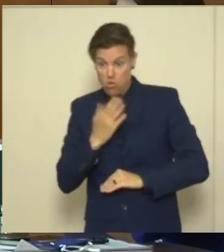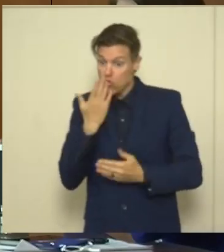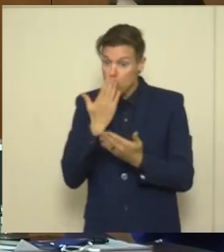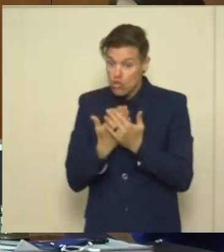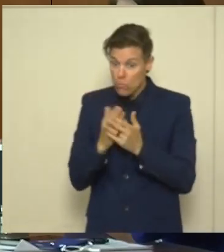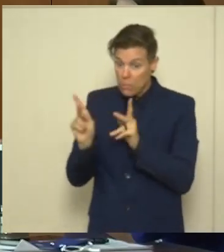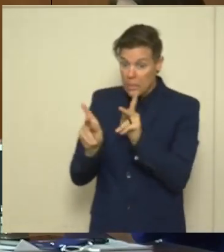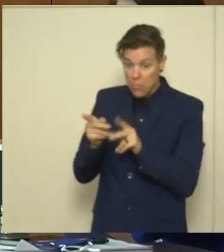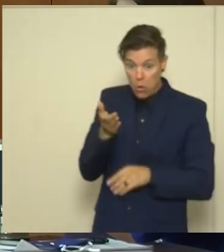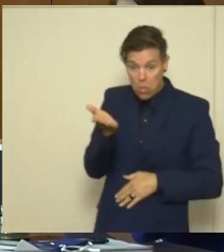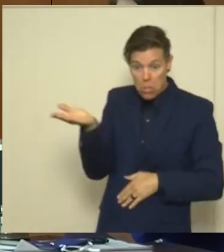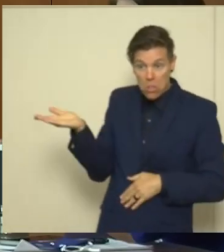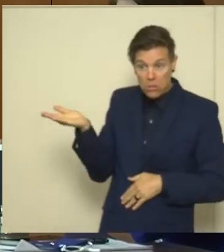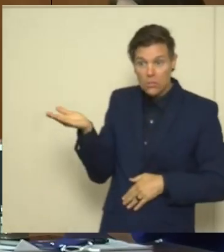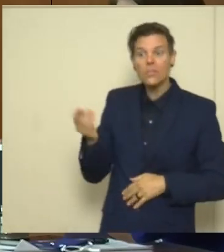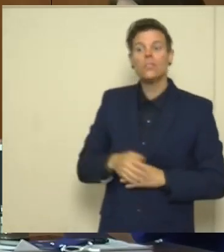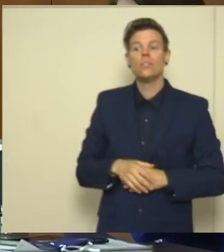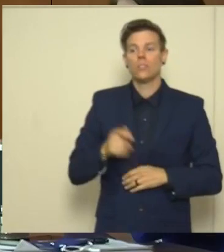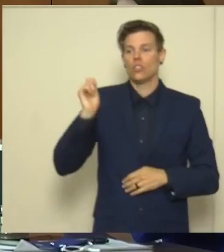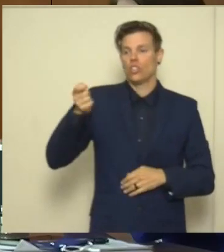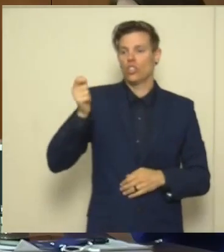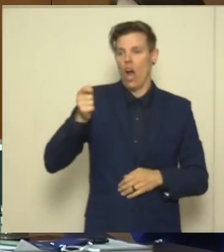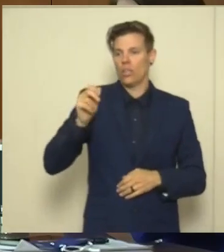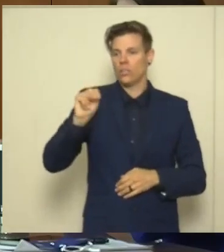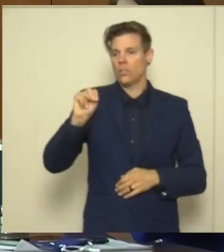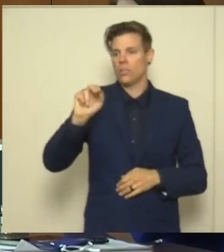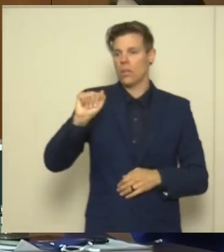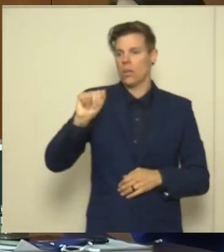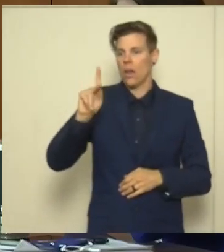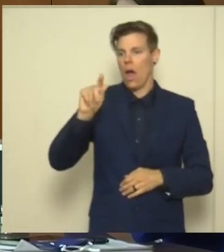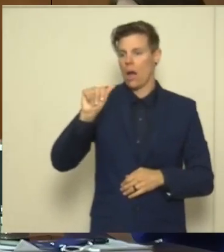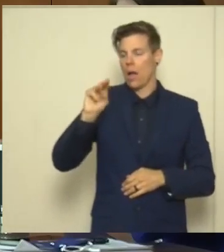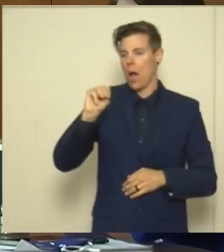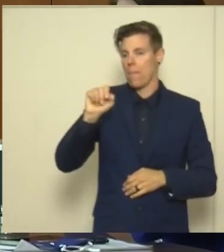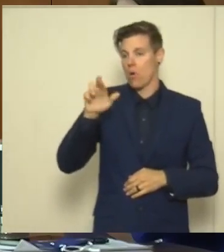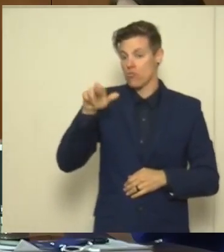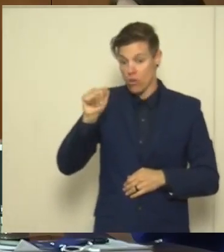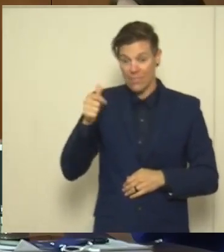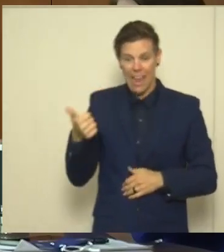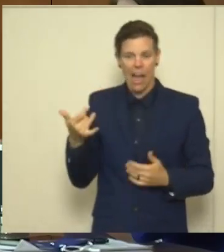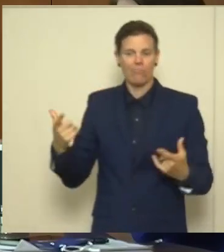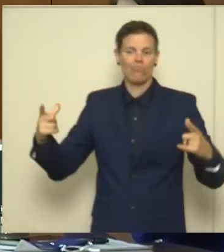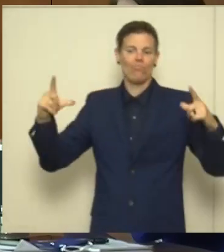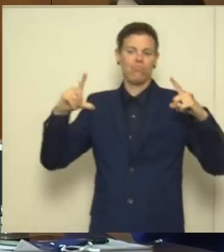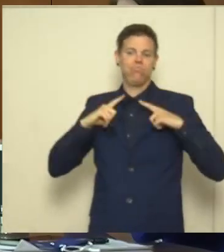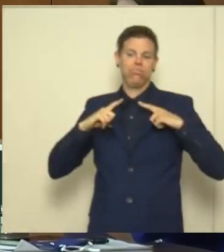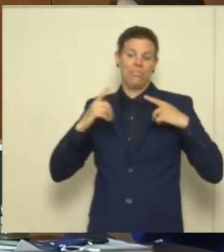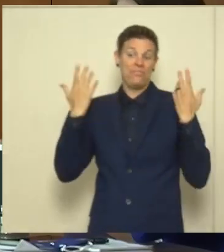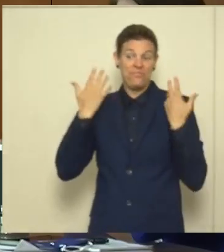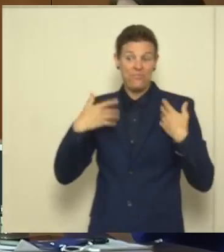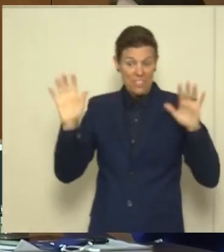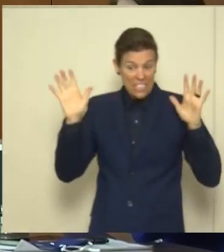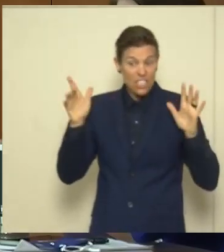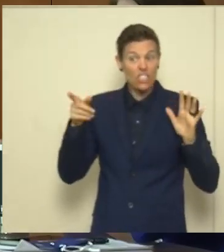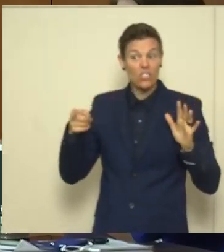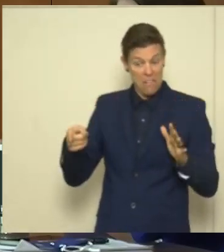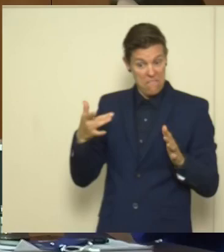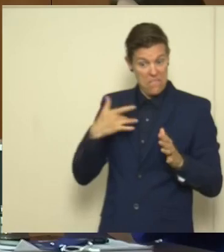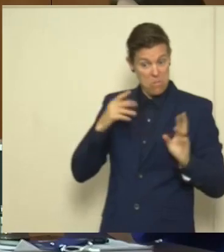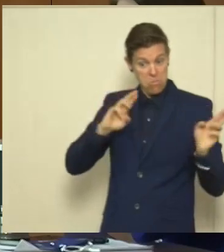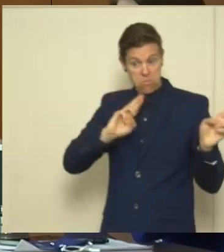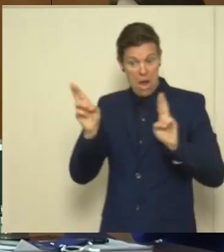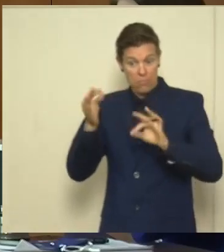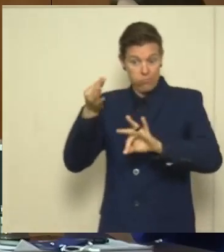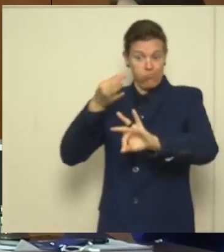And if you would, in a nutshell, why should the governor of the state have the power to appoint